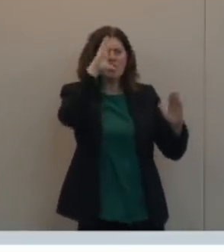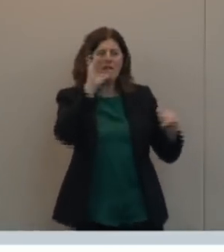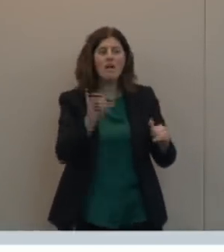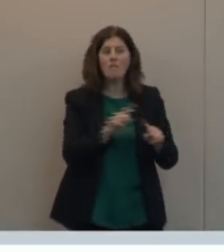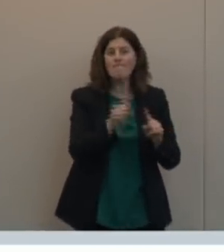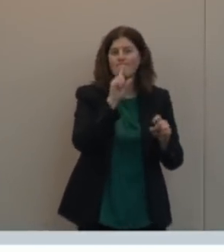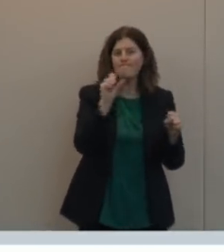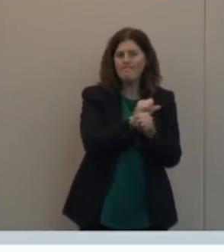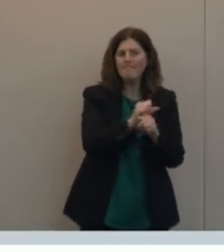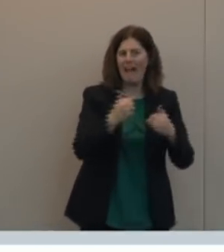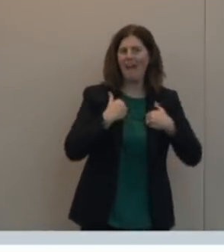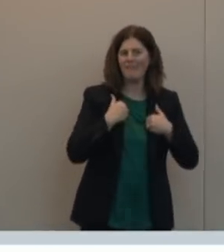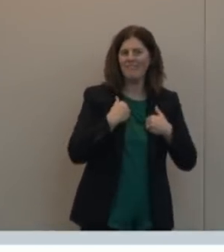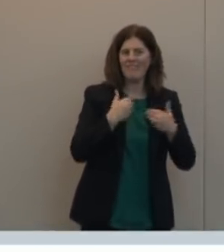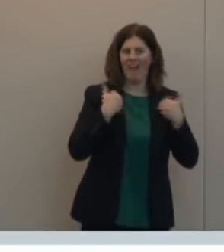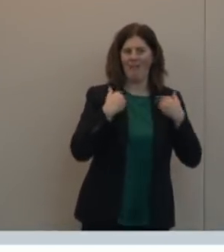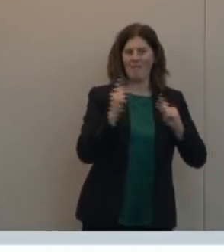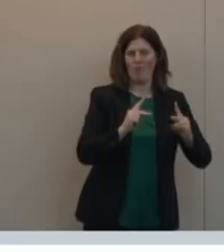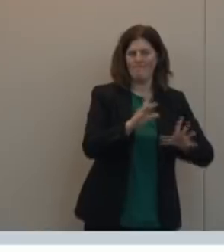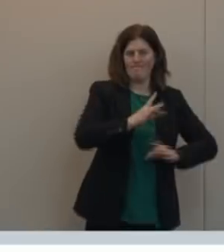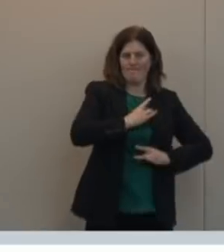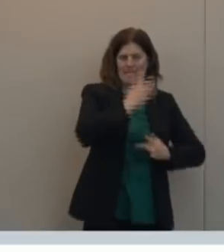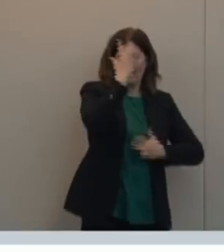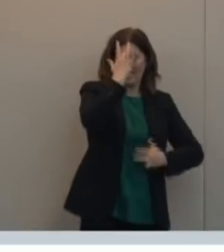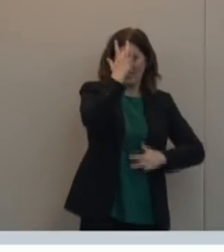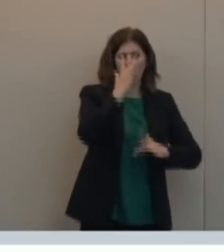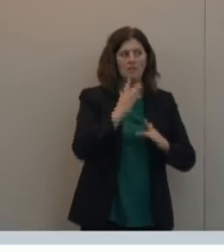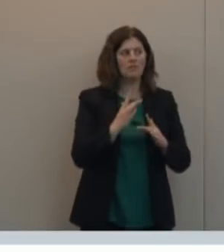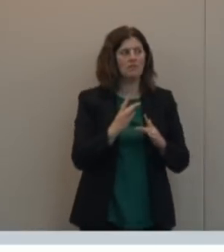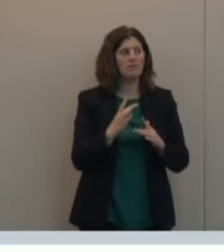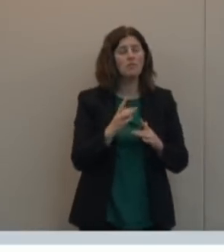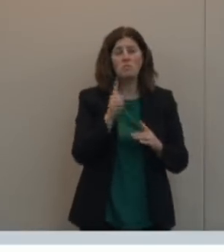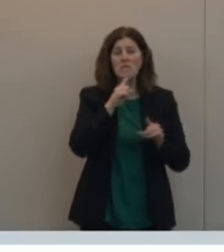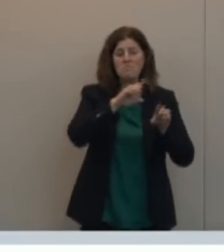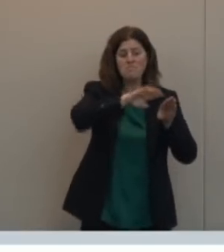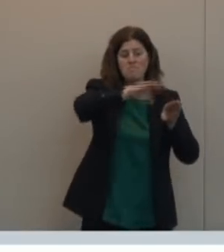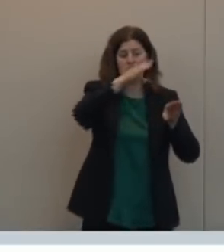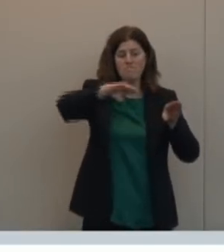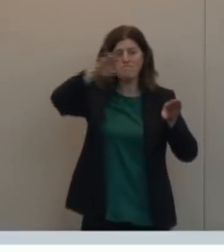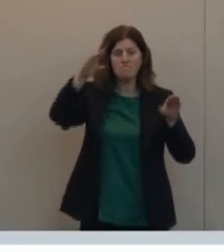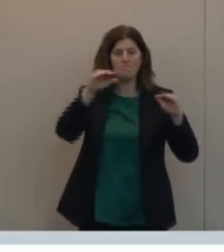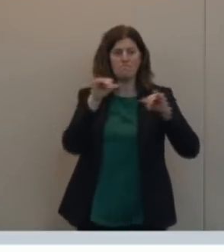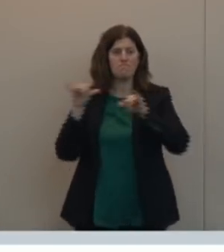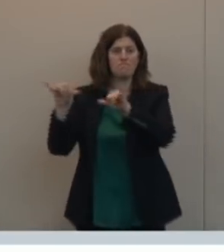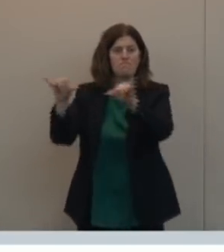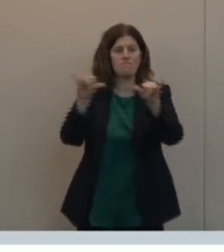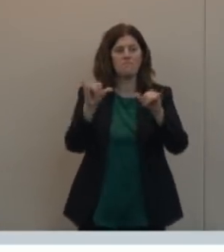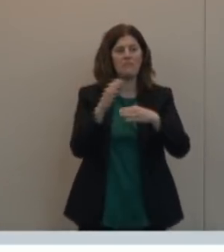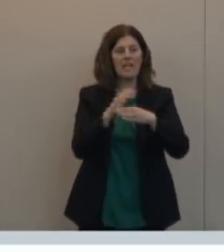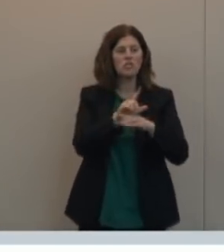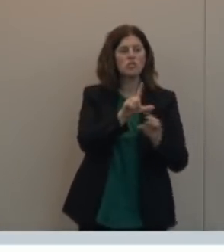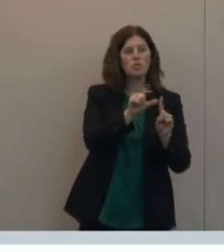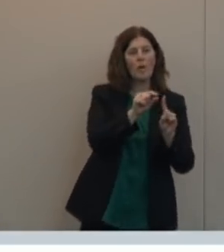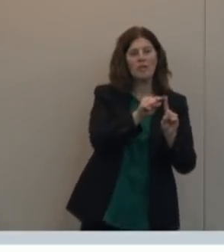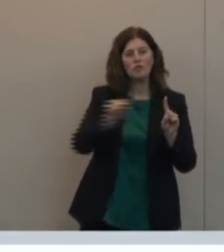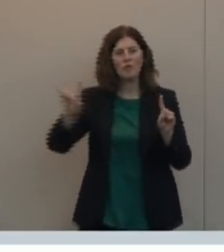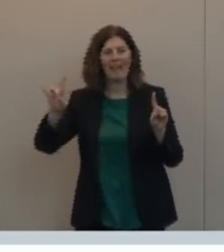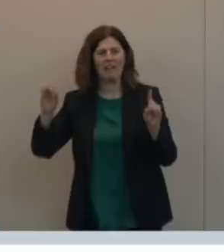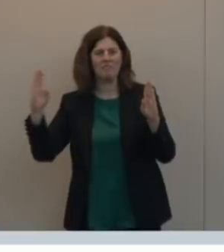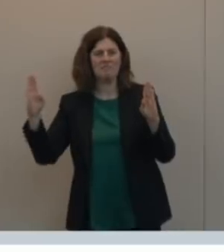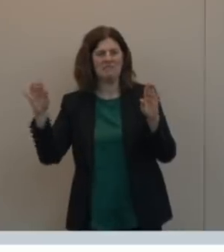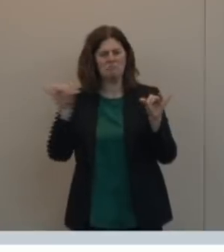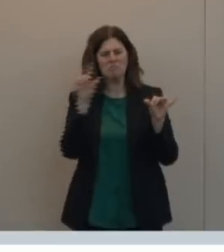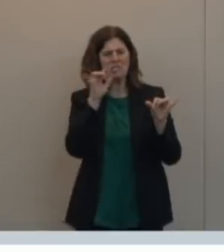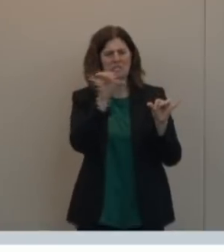that actually the cases are very equally distributed between the ages 20 and 80. And so that's